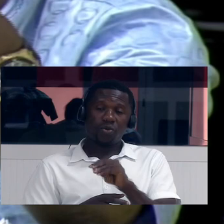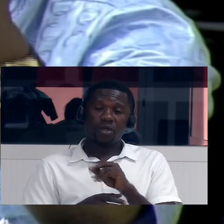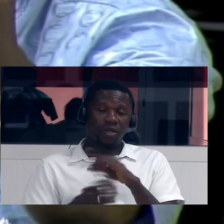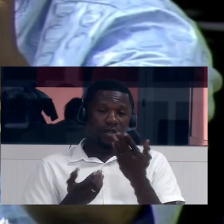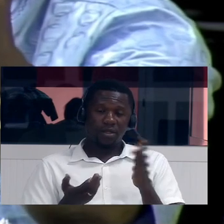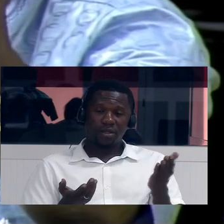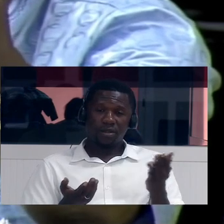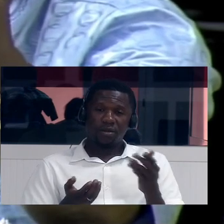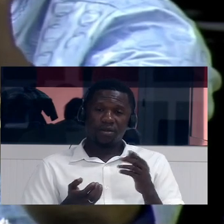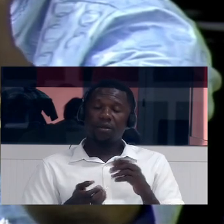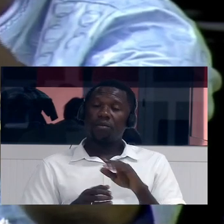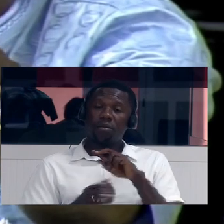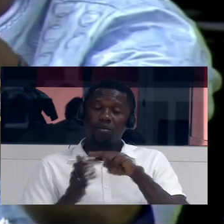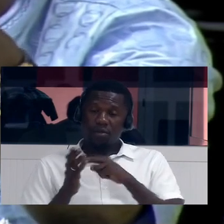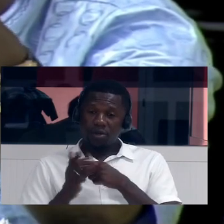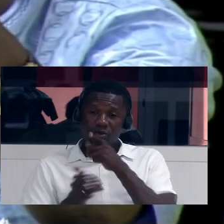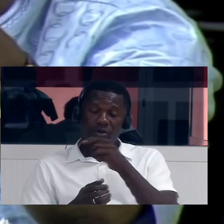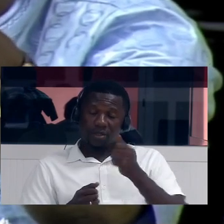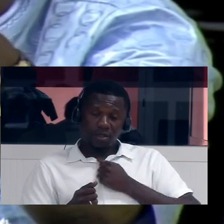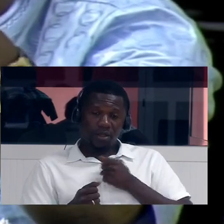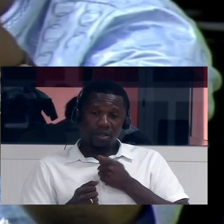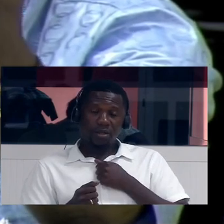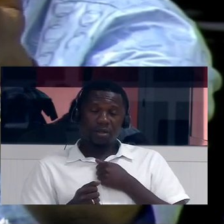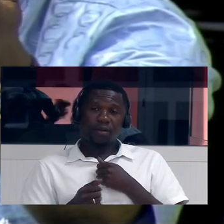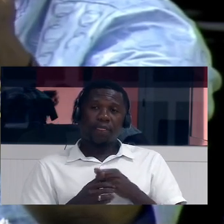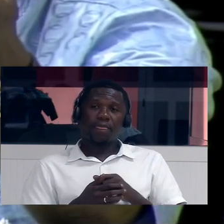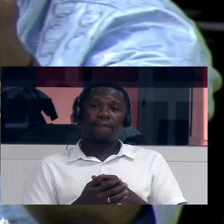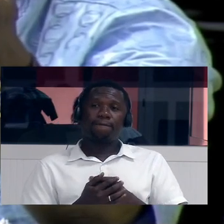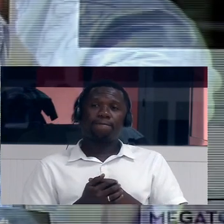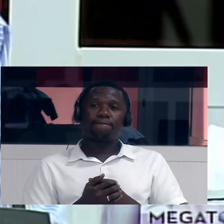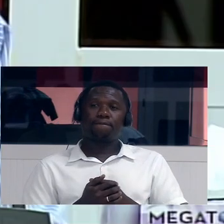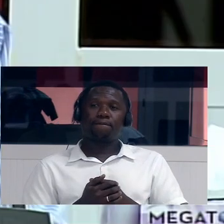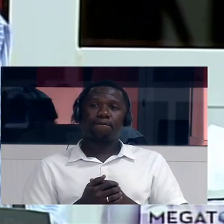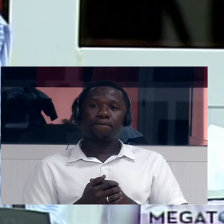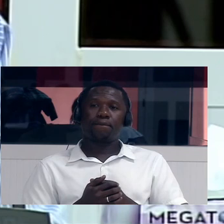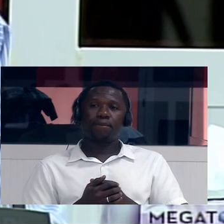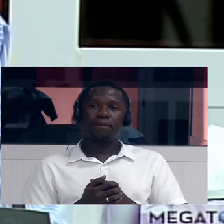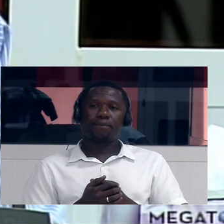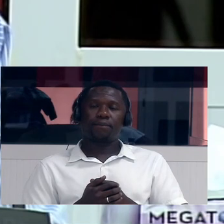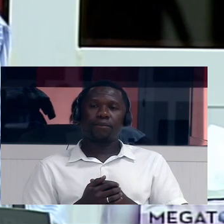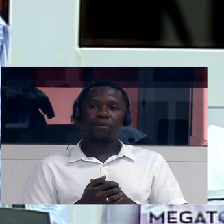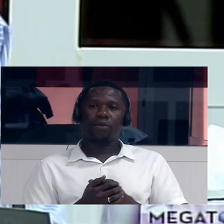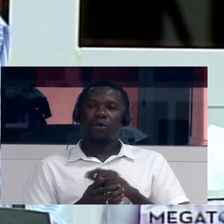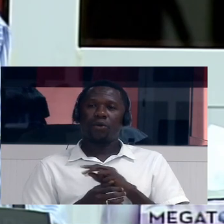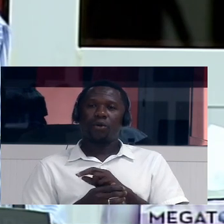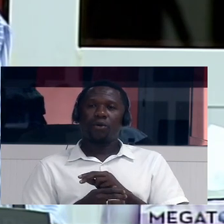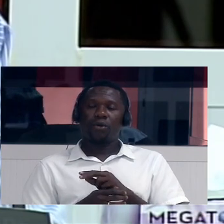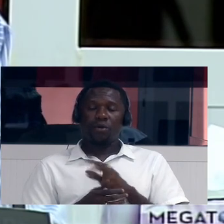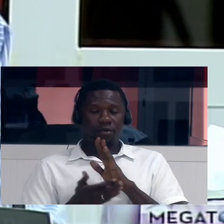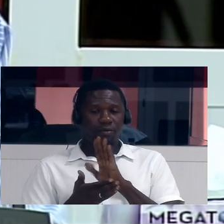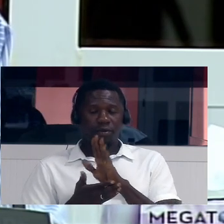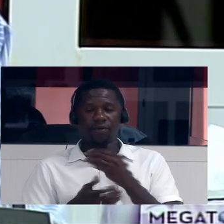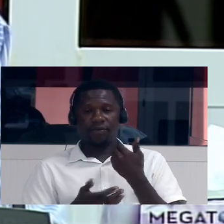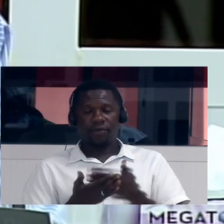So you were scared that you would be... I'm not scared of losing my job. No, I'm not saying that. Let me finish.